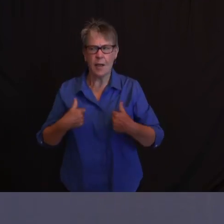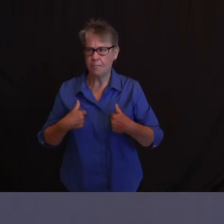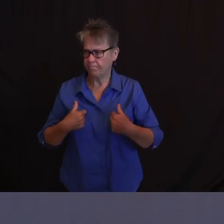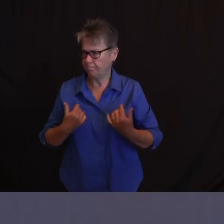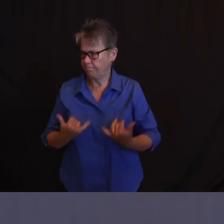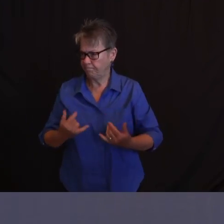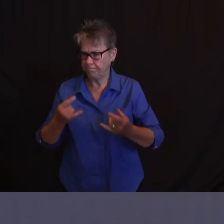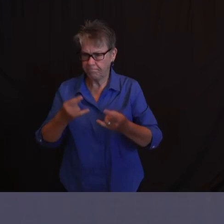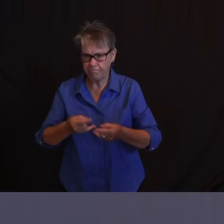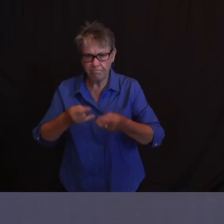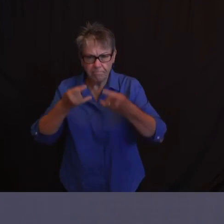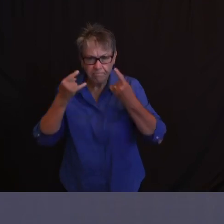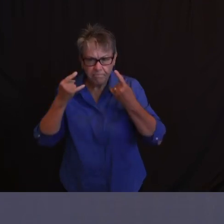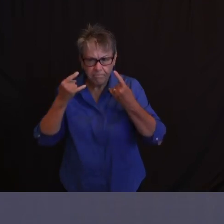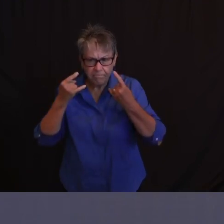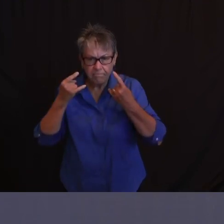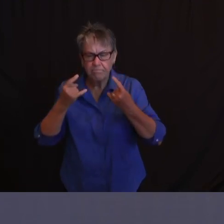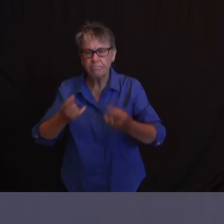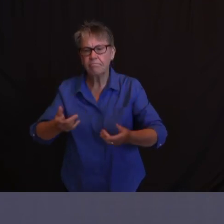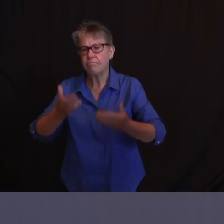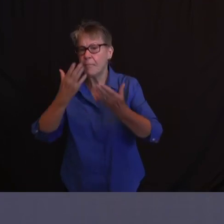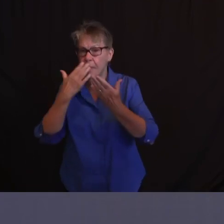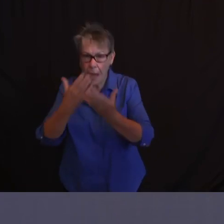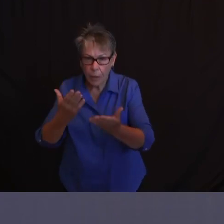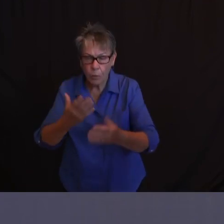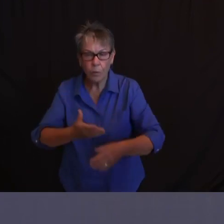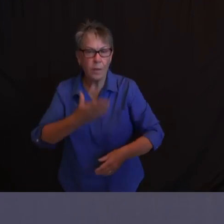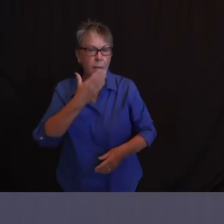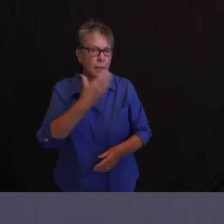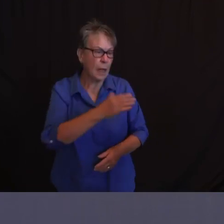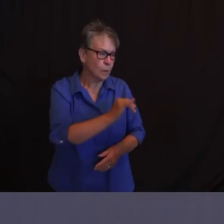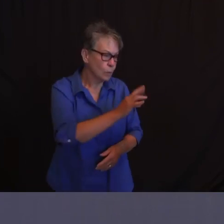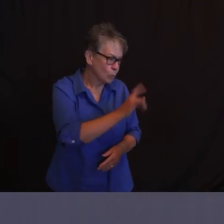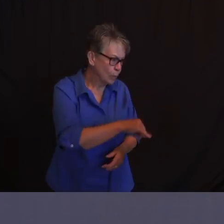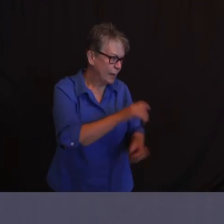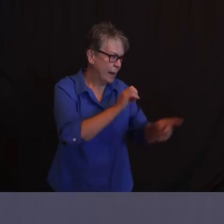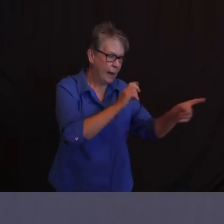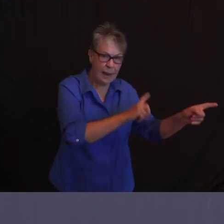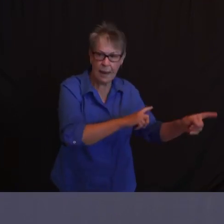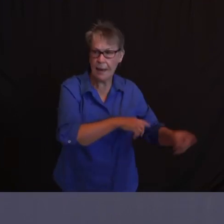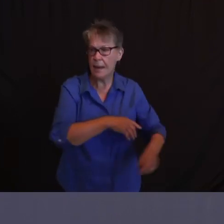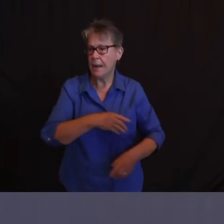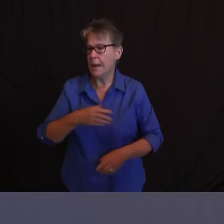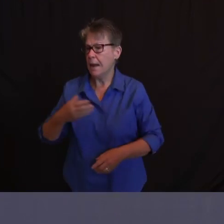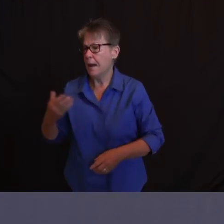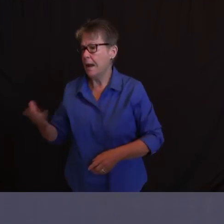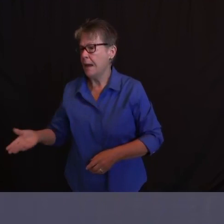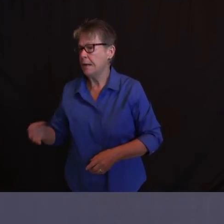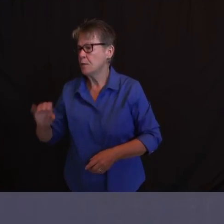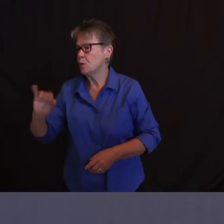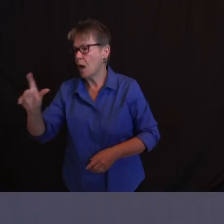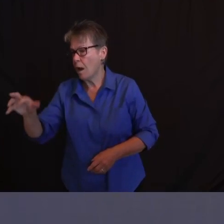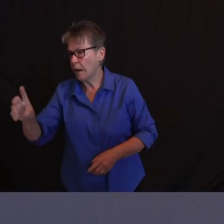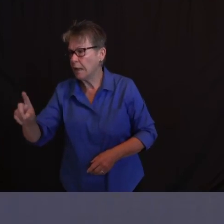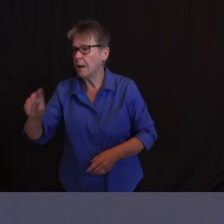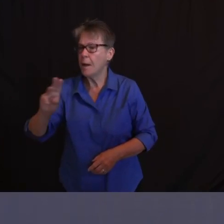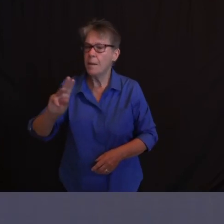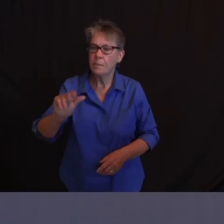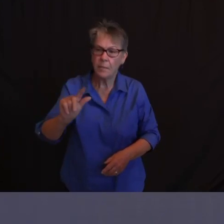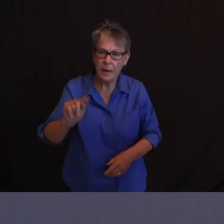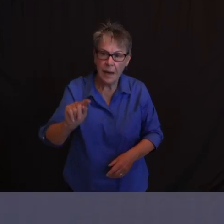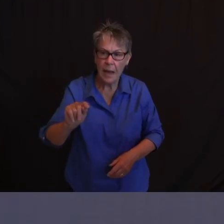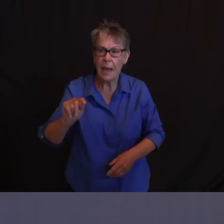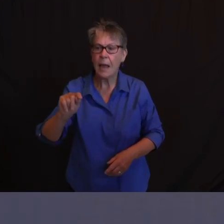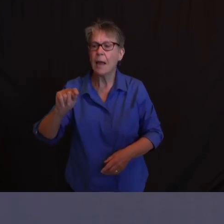Again, thank you, Judy and Ed. Thank you, as always, Jared and Matt Plotkin, who joined us as well. Dan will be back Wednesday at